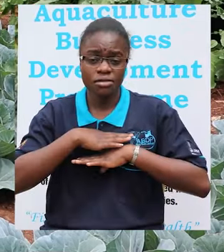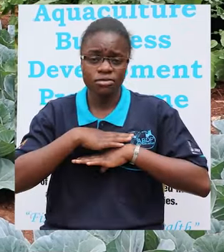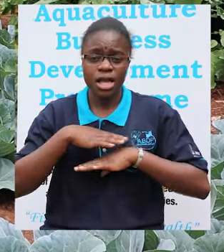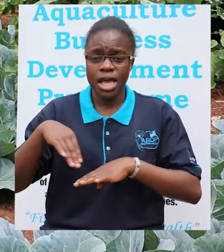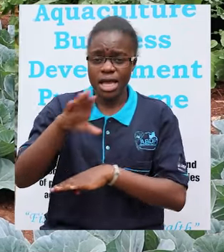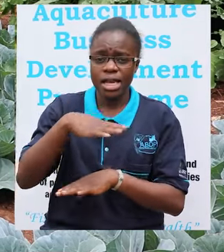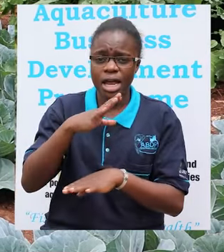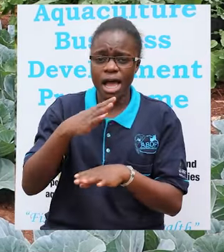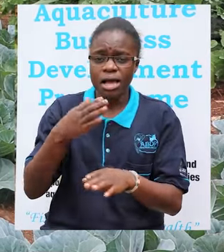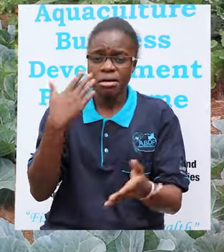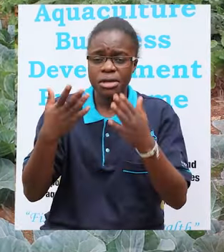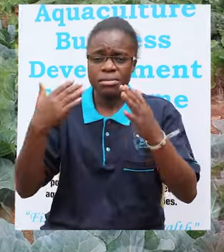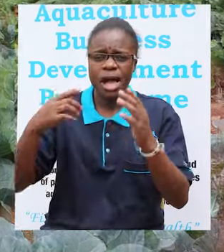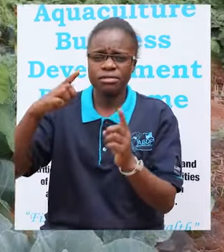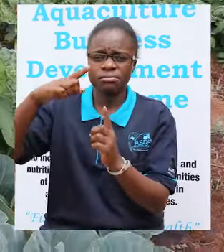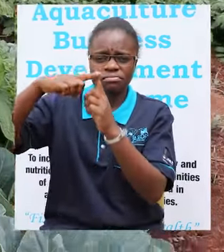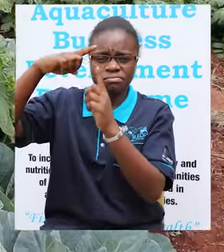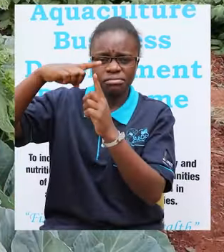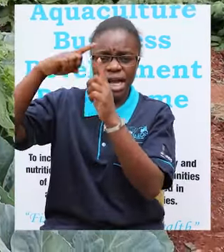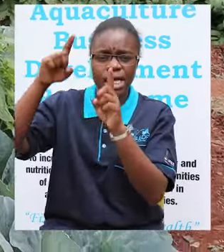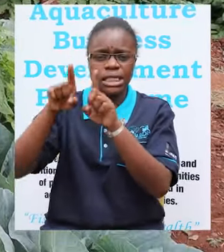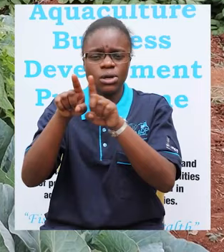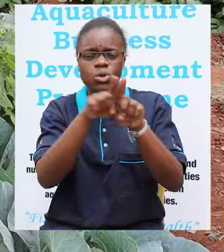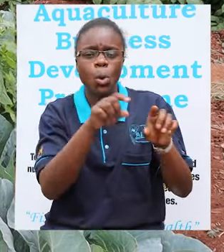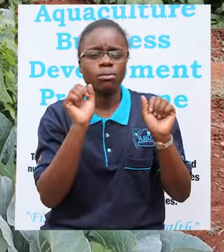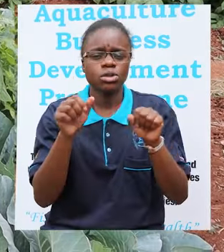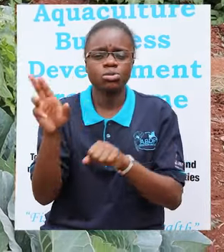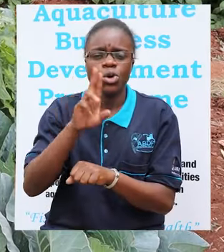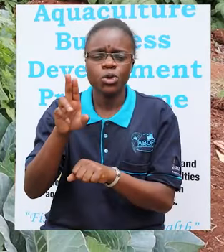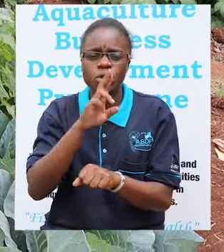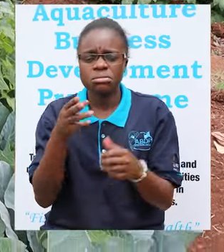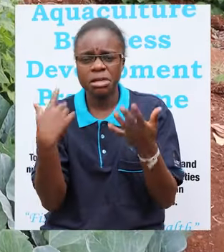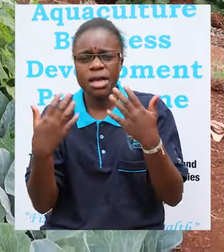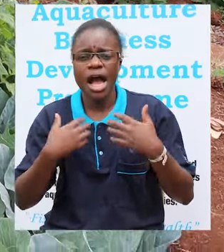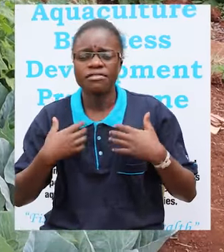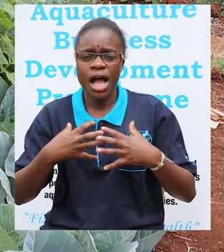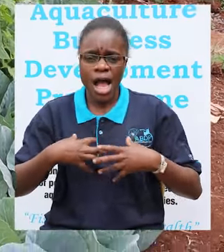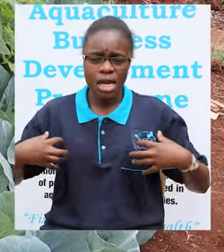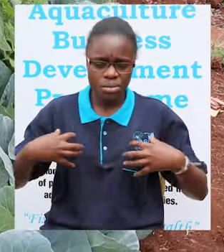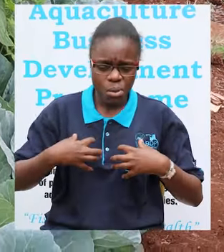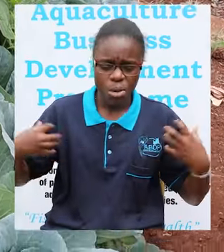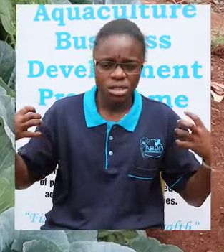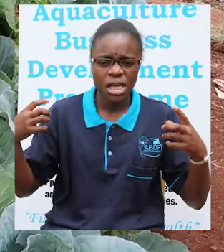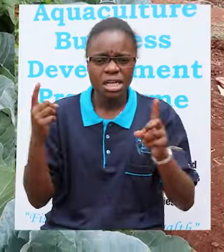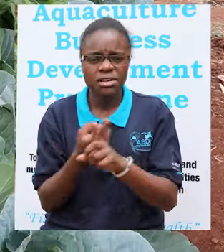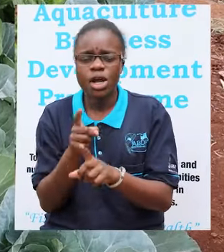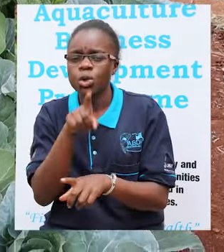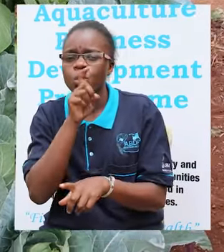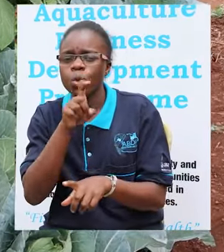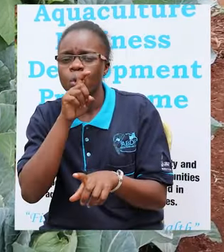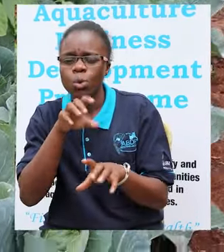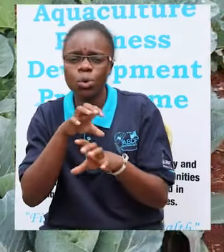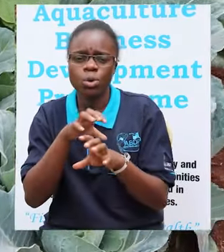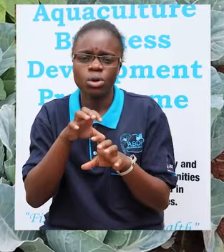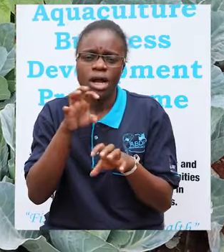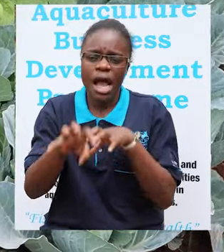be even on spaces of where you put your structures for poultry, you can put your structures for dairy. It will give you